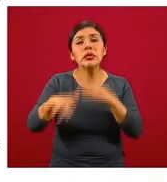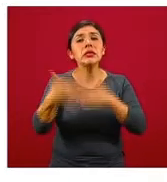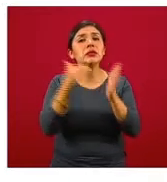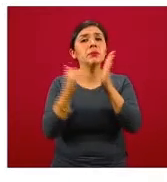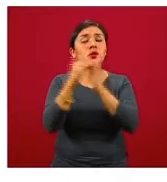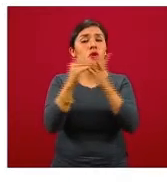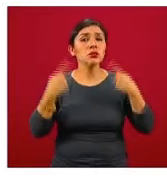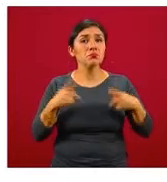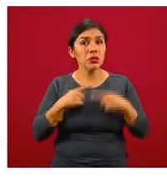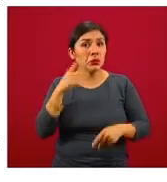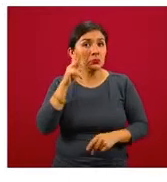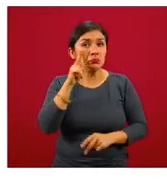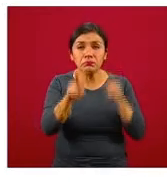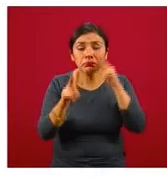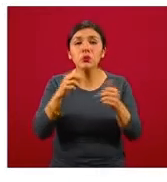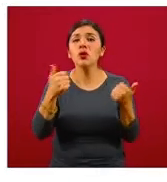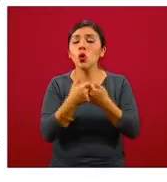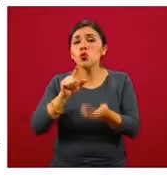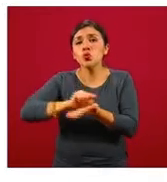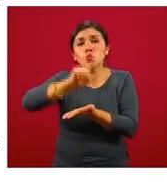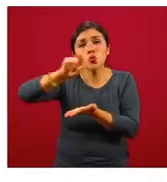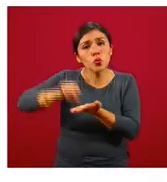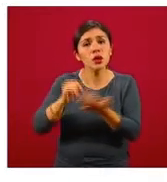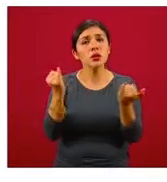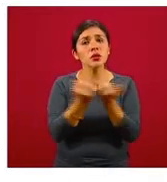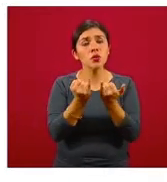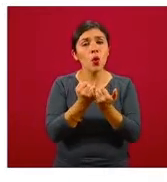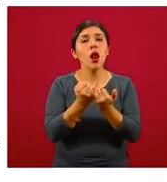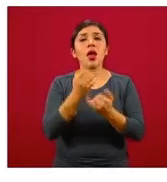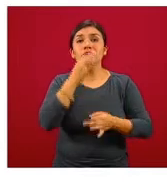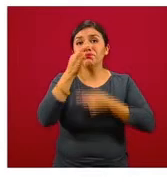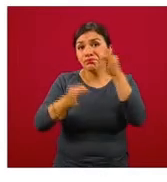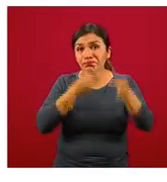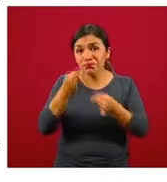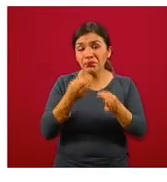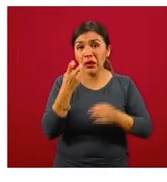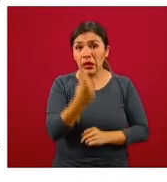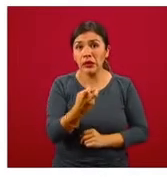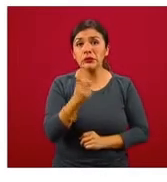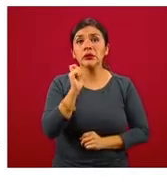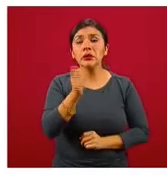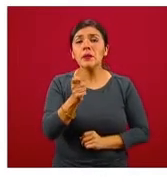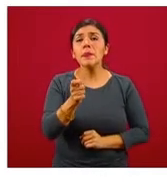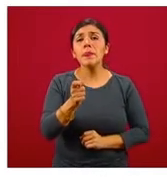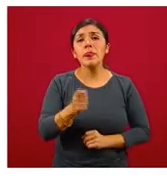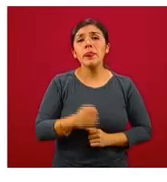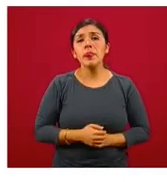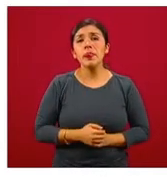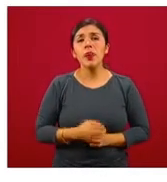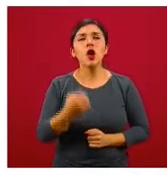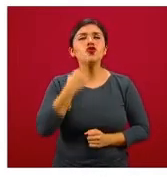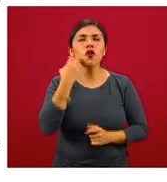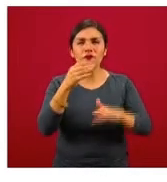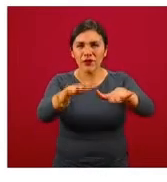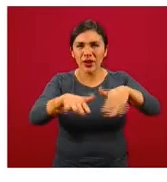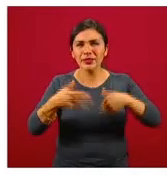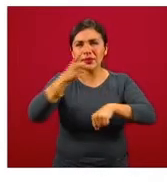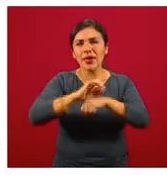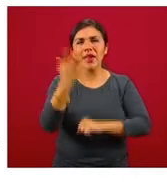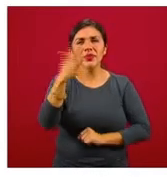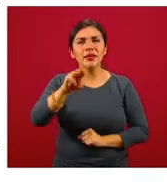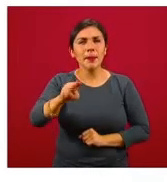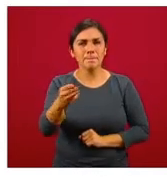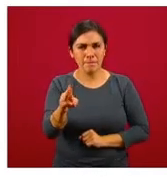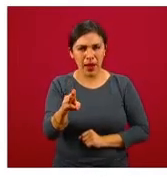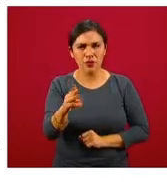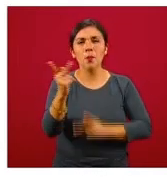y a people, more través than de 15,000 Twitter, people on the day we released the el press comunicado conference about it. técnico, la The technical conferencia de prensa del report 10 de that mayo, la